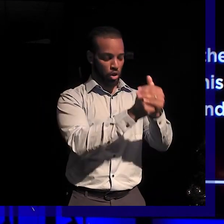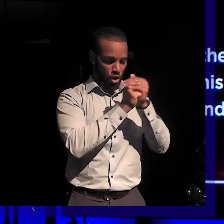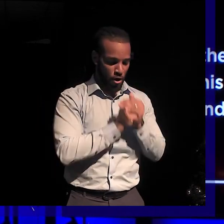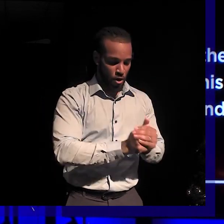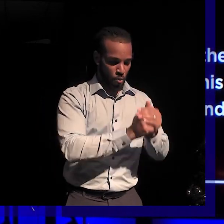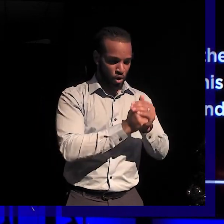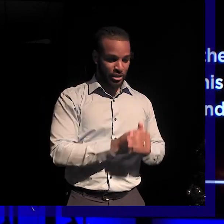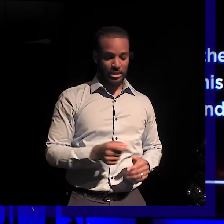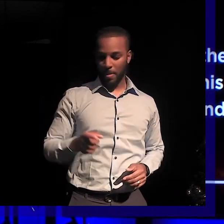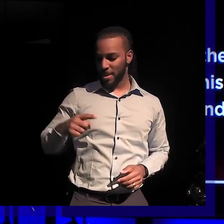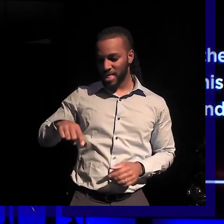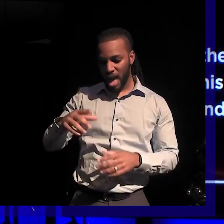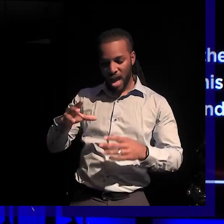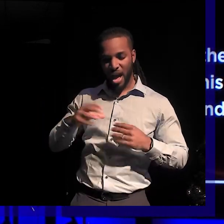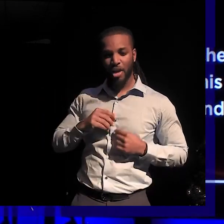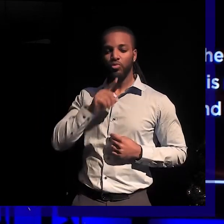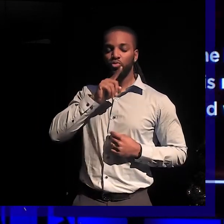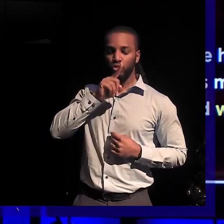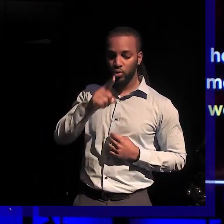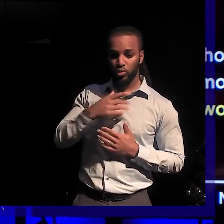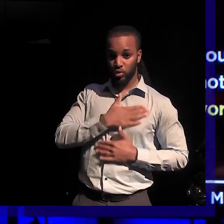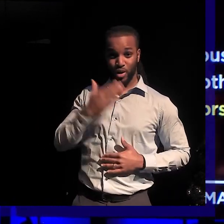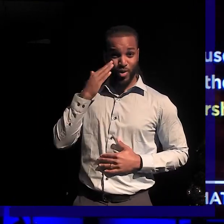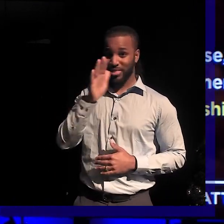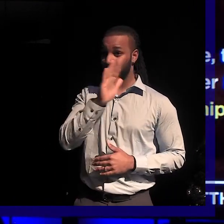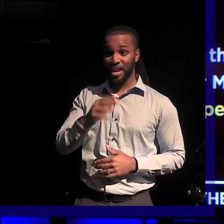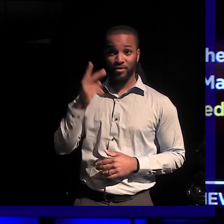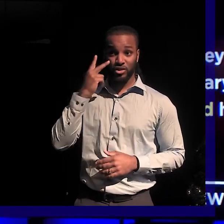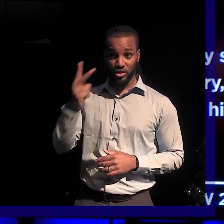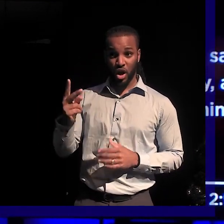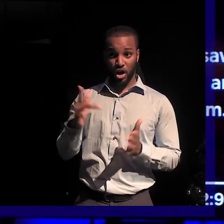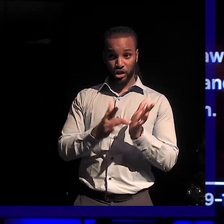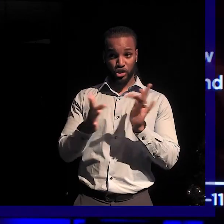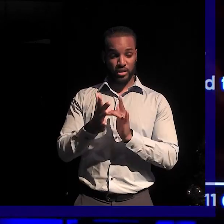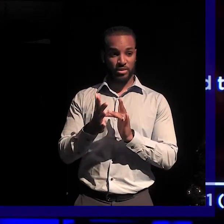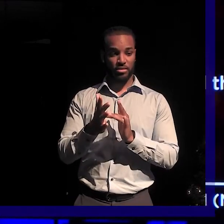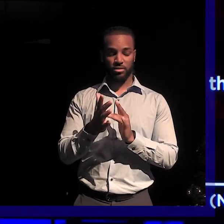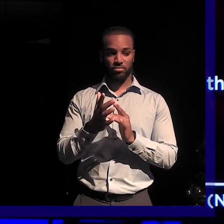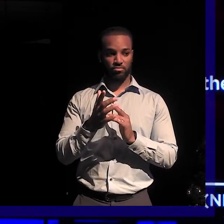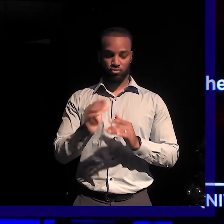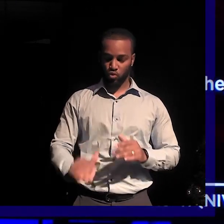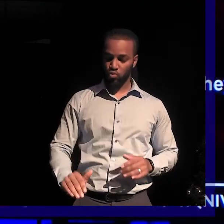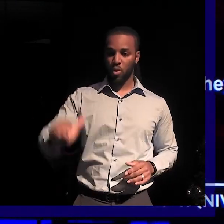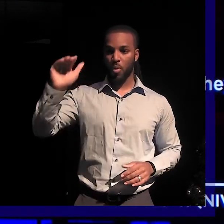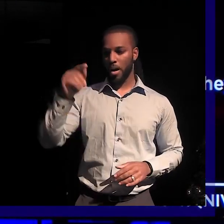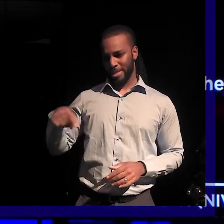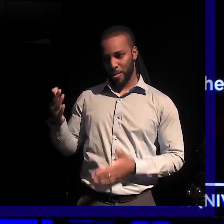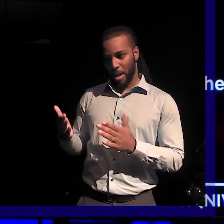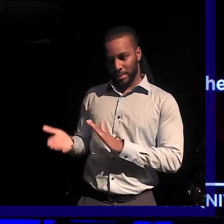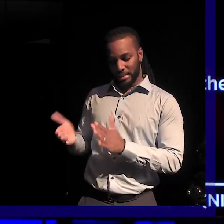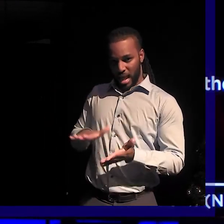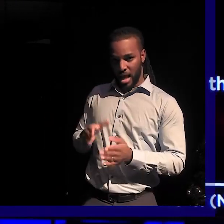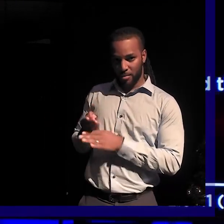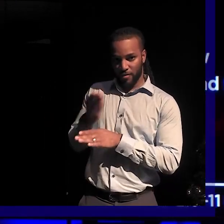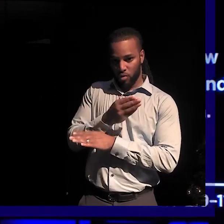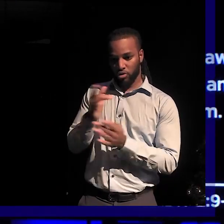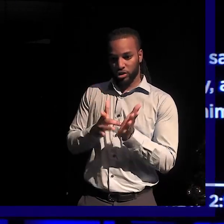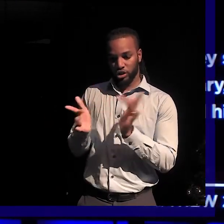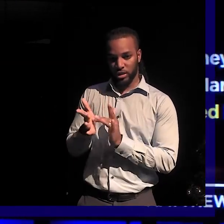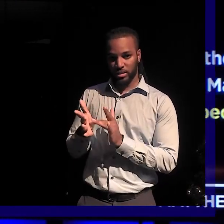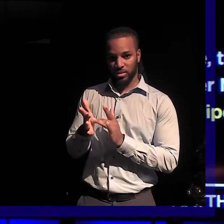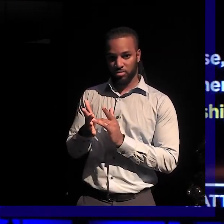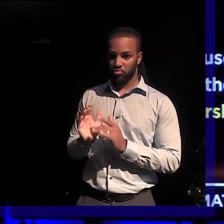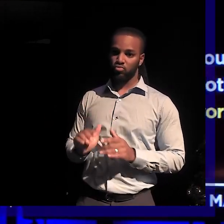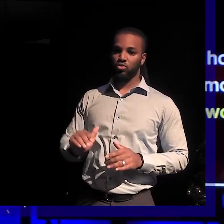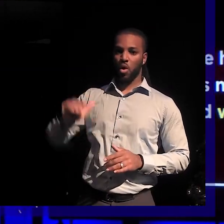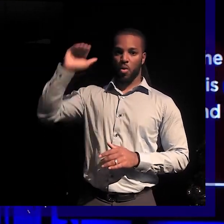what they got was true joy. And you know, they never saw Jesus fulfill. They probably died before Jesus lived, died,